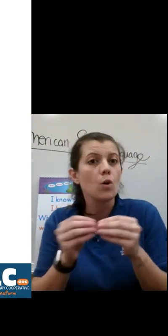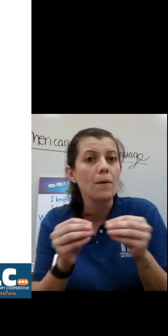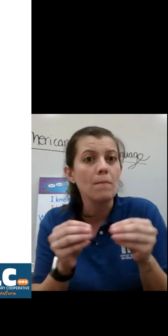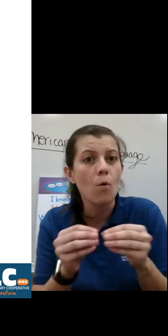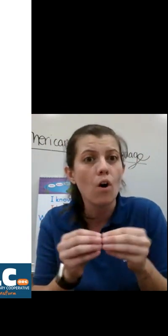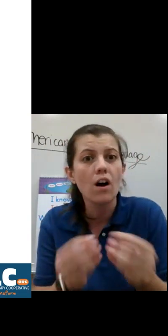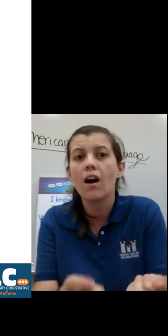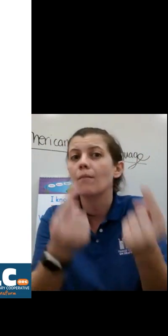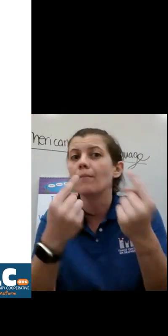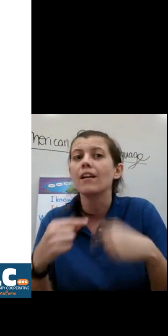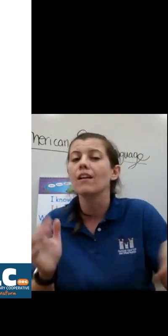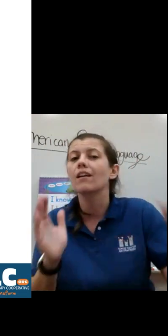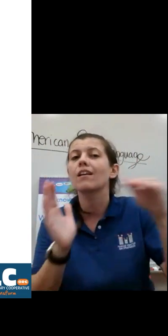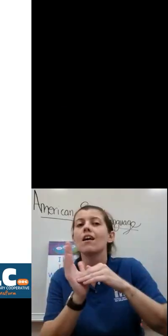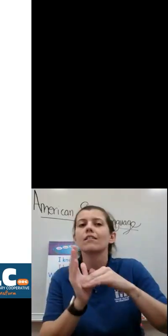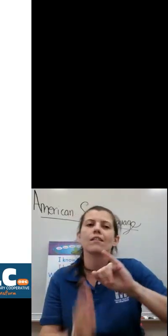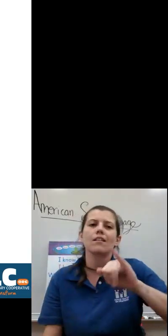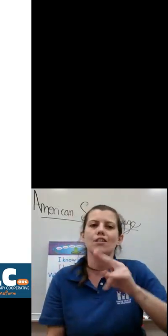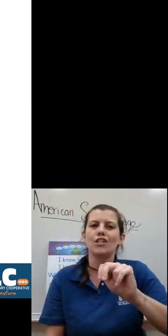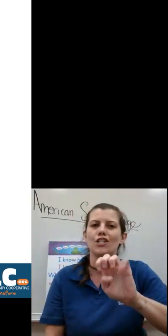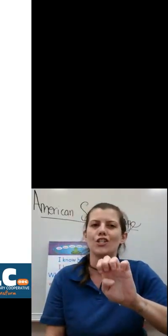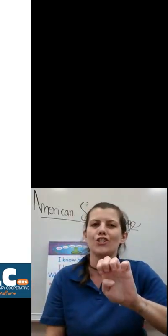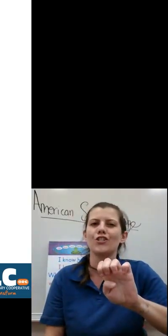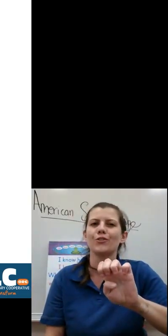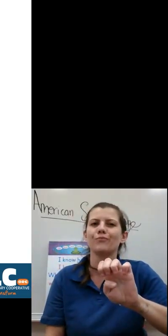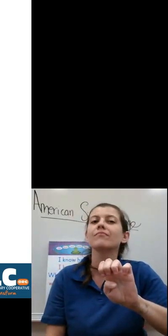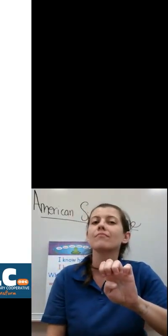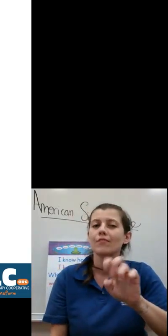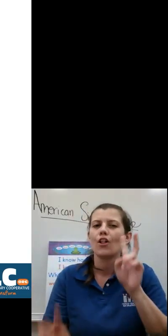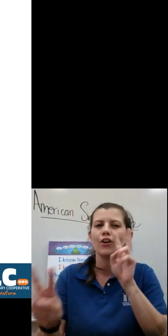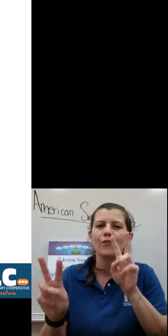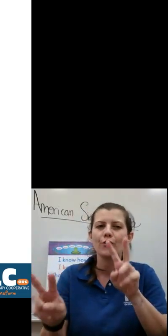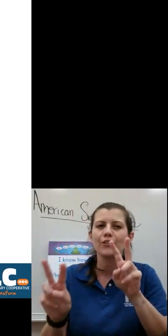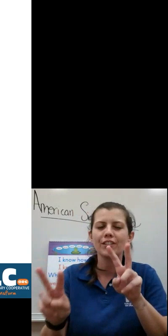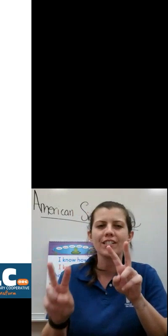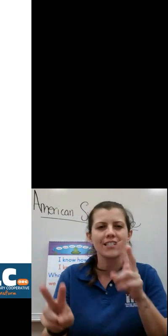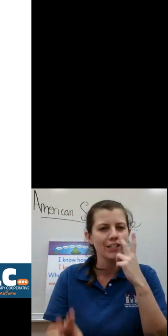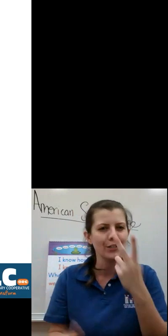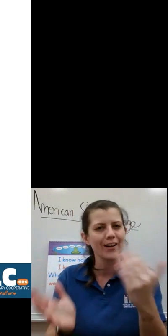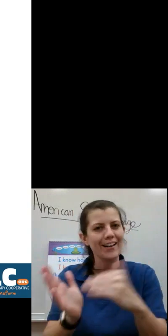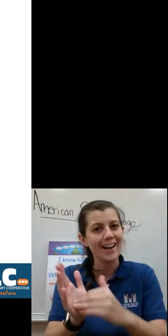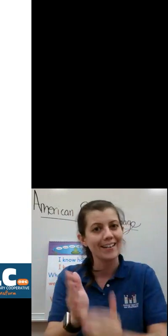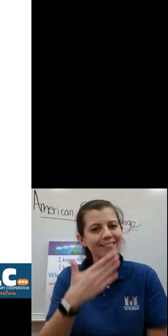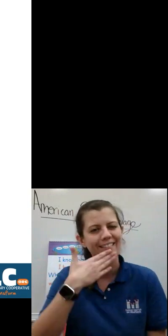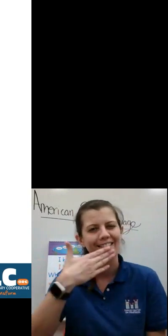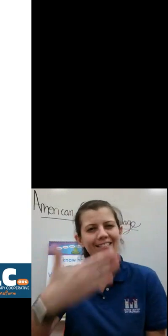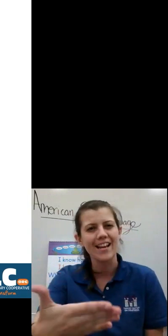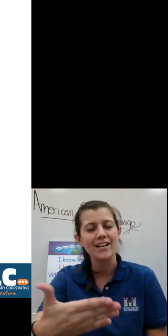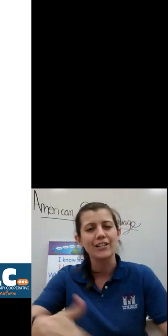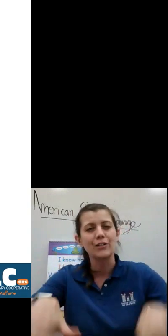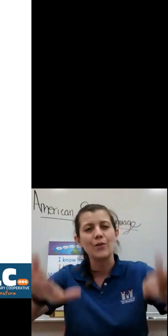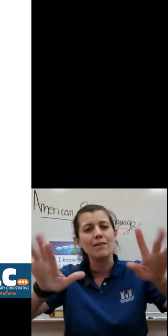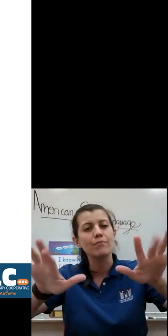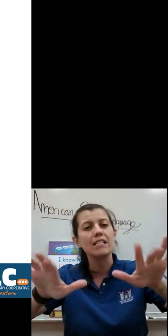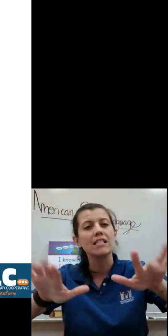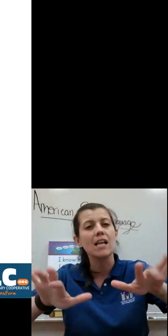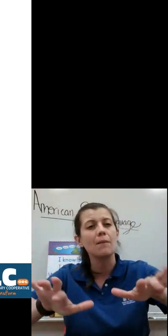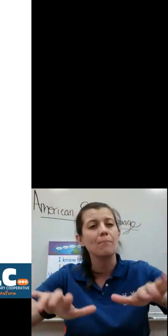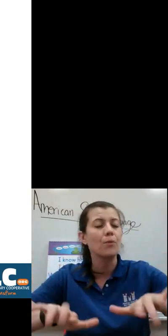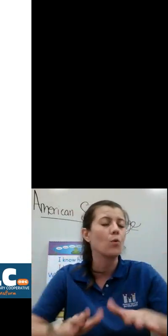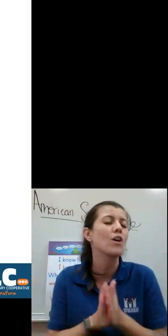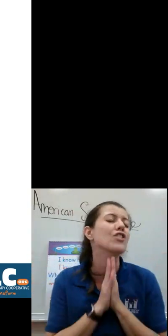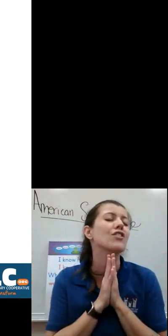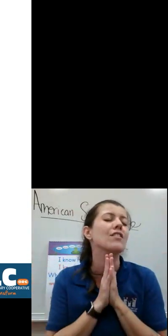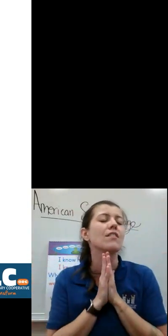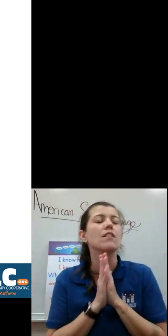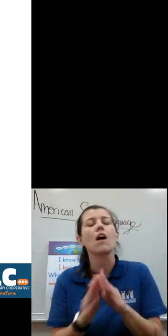library. There will be more coming again in June. Look forward to seeing you again. Thank you, and